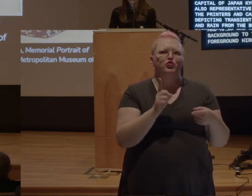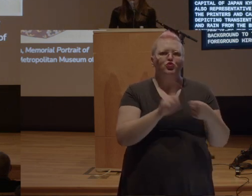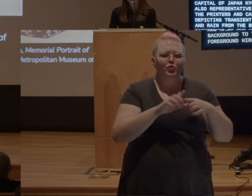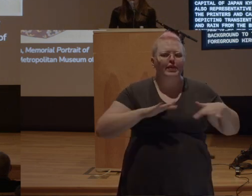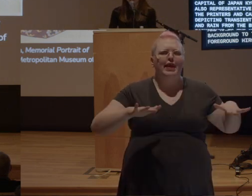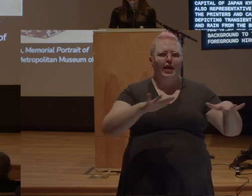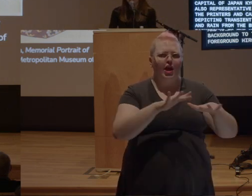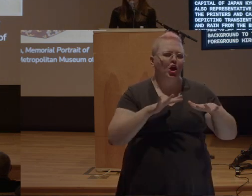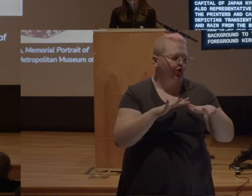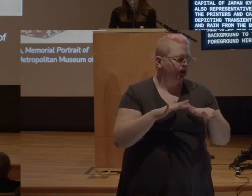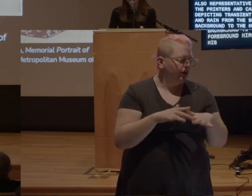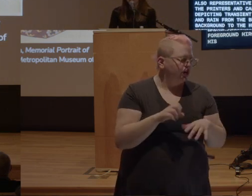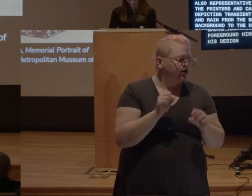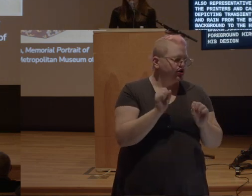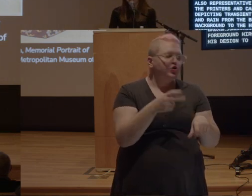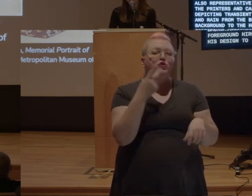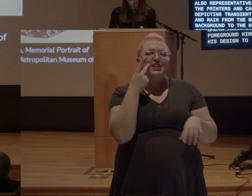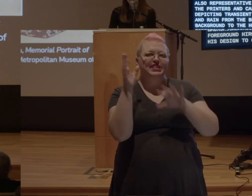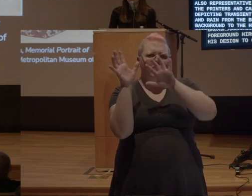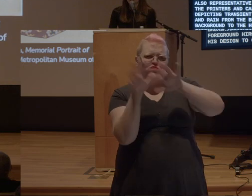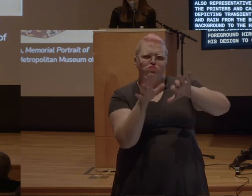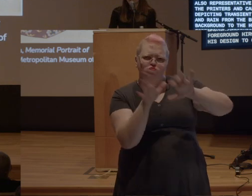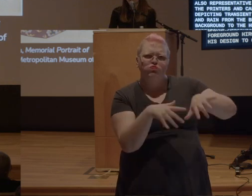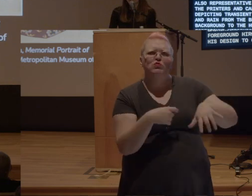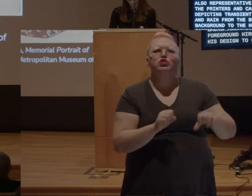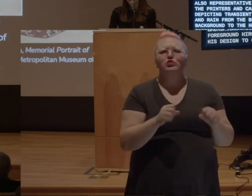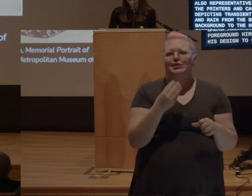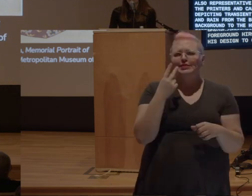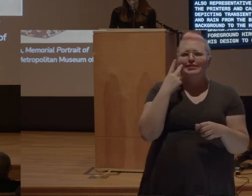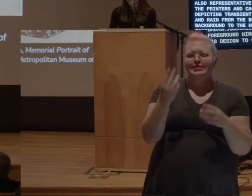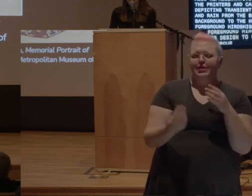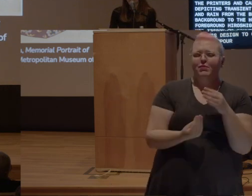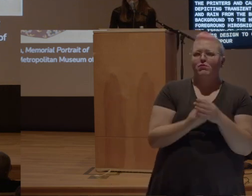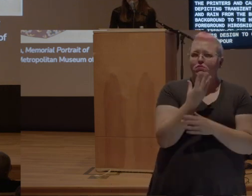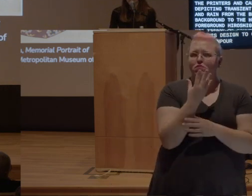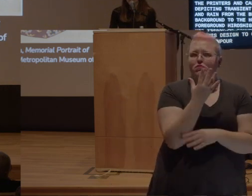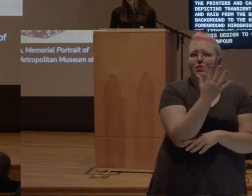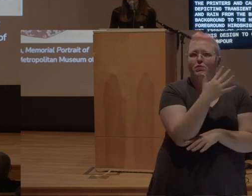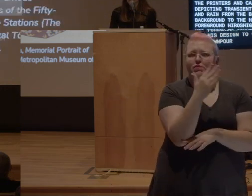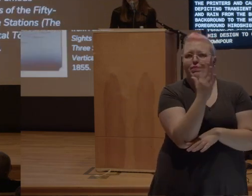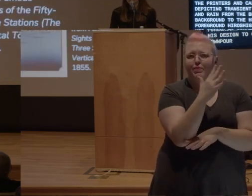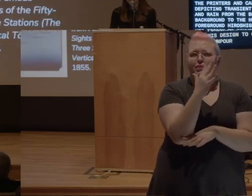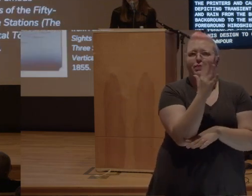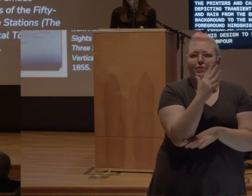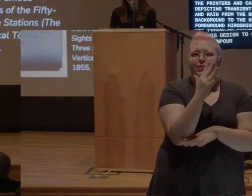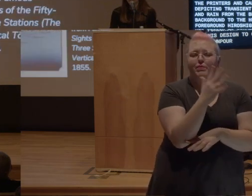each detail of his design to convey the force of a sudden downpour.